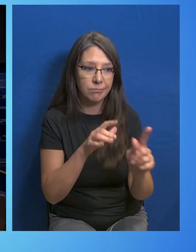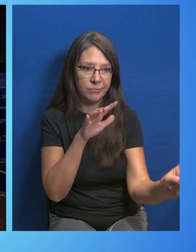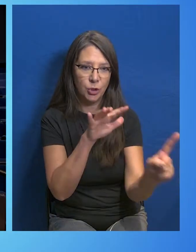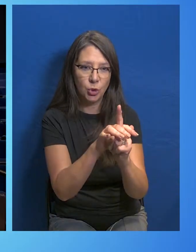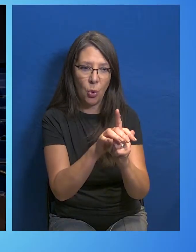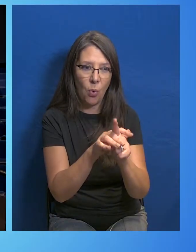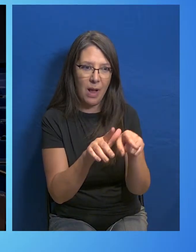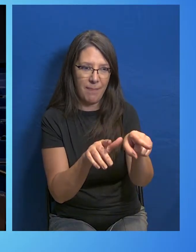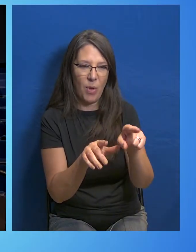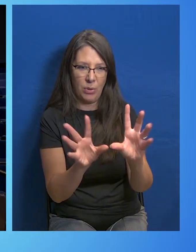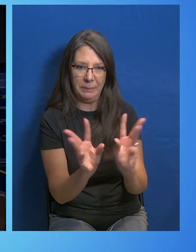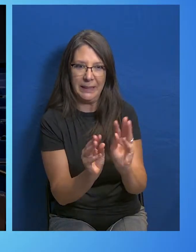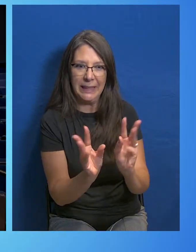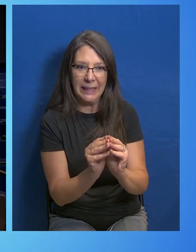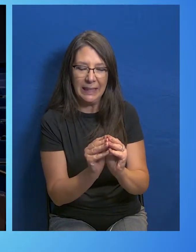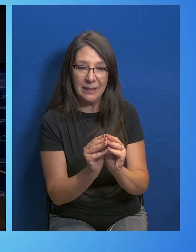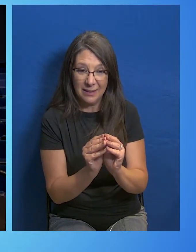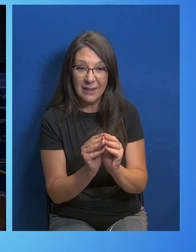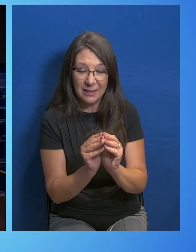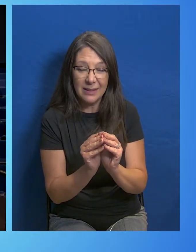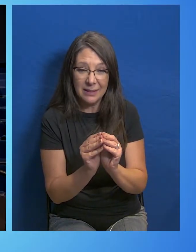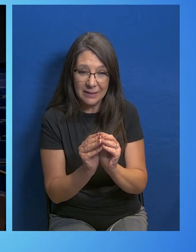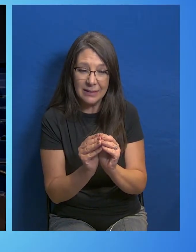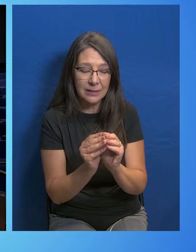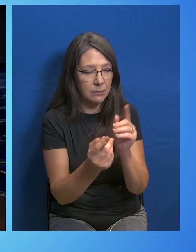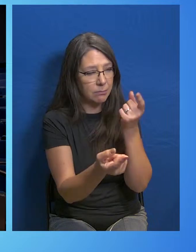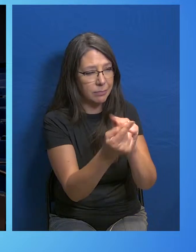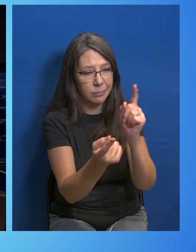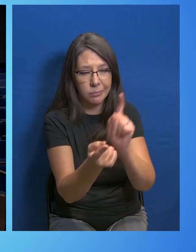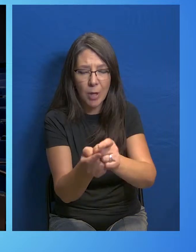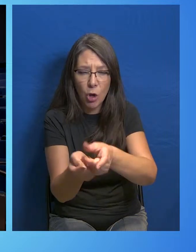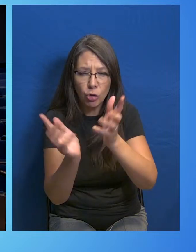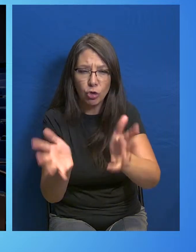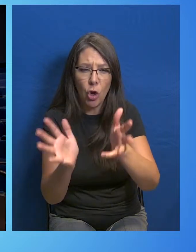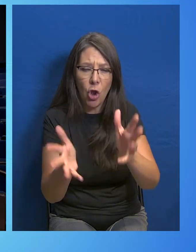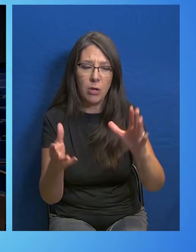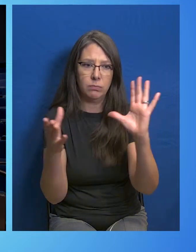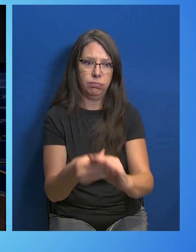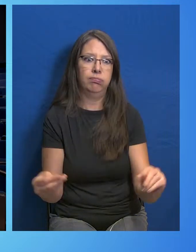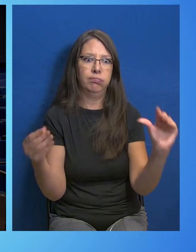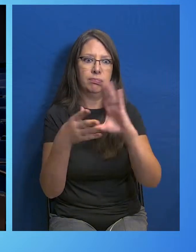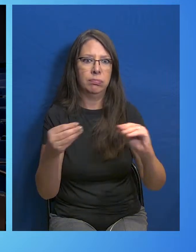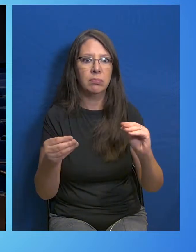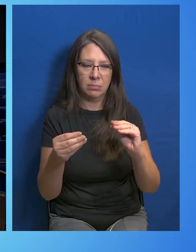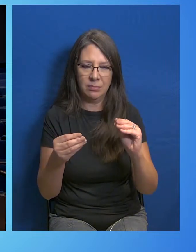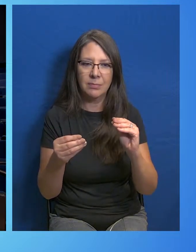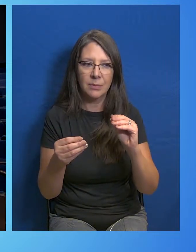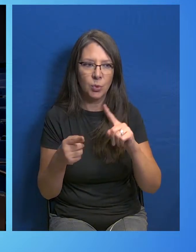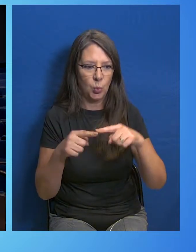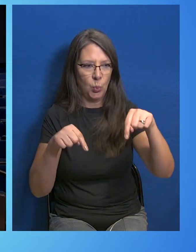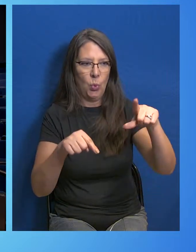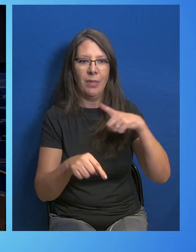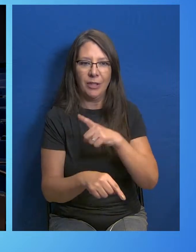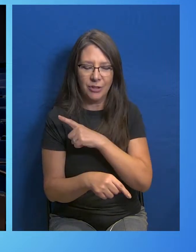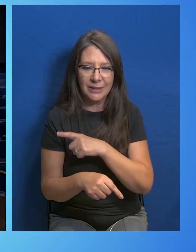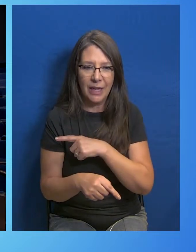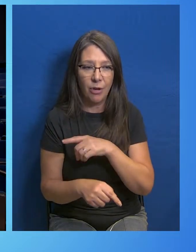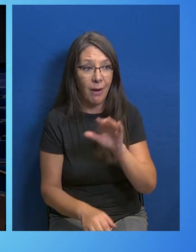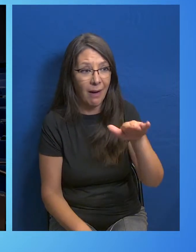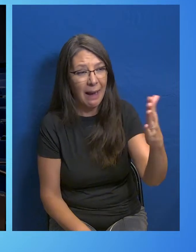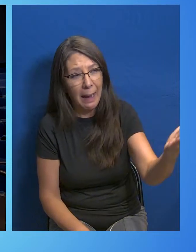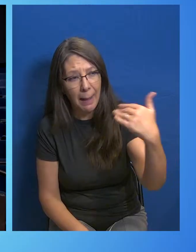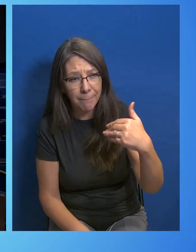about this, getting as many legislators as we possibly can to come down here and take a tour so that they